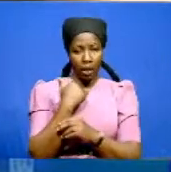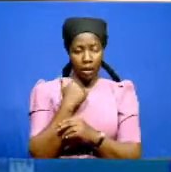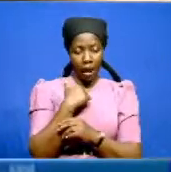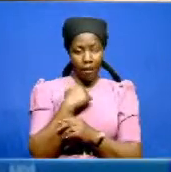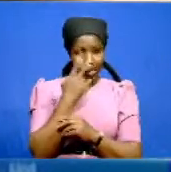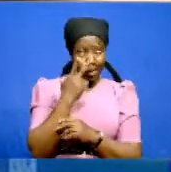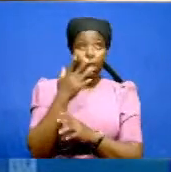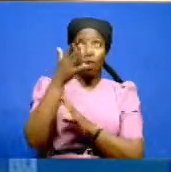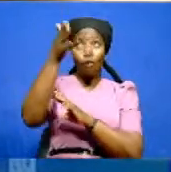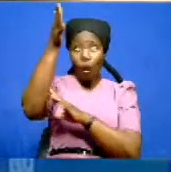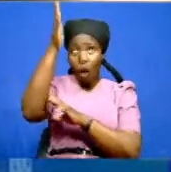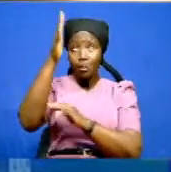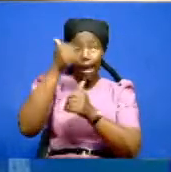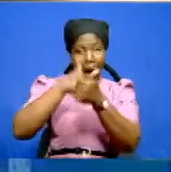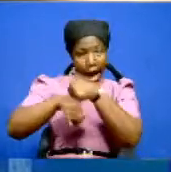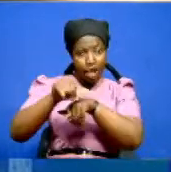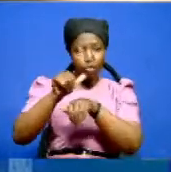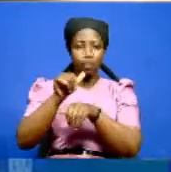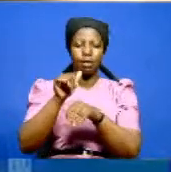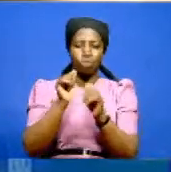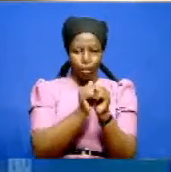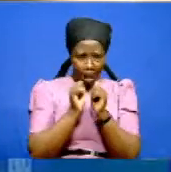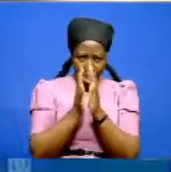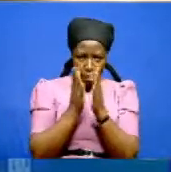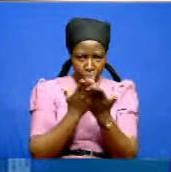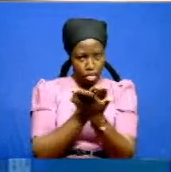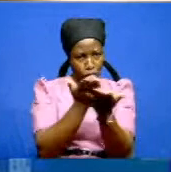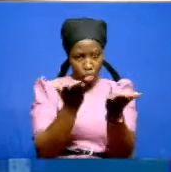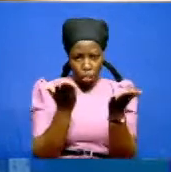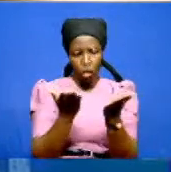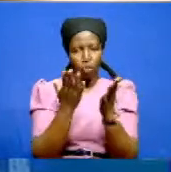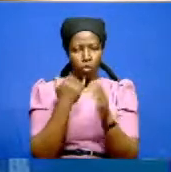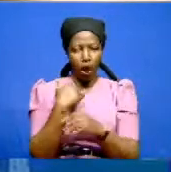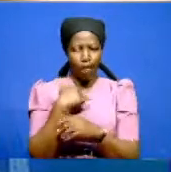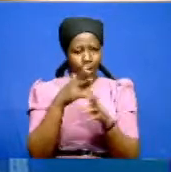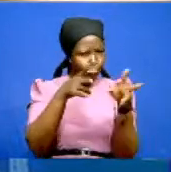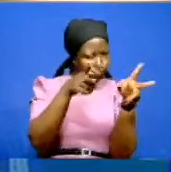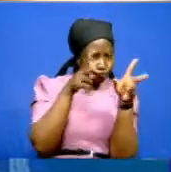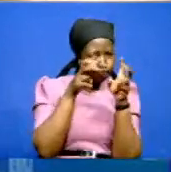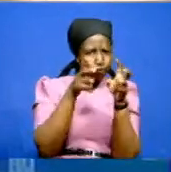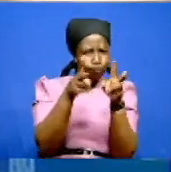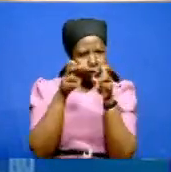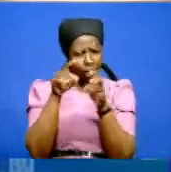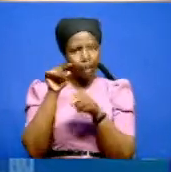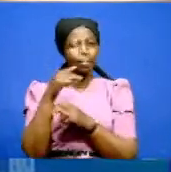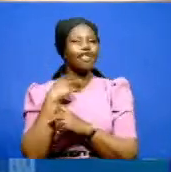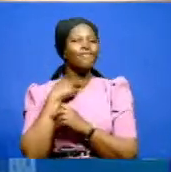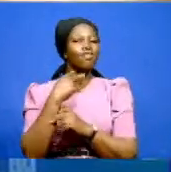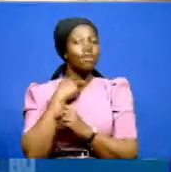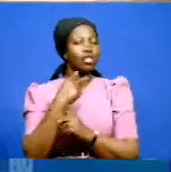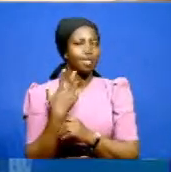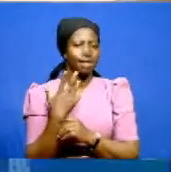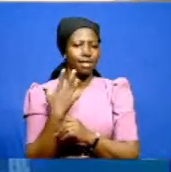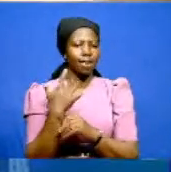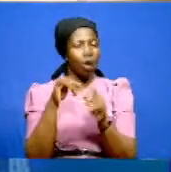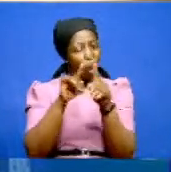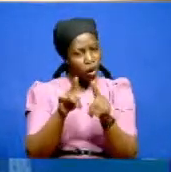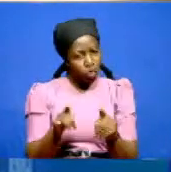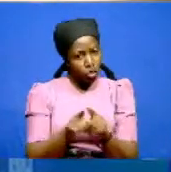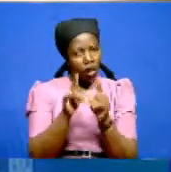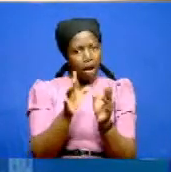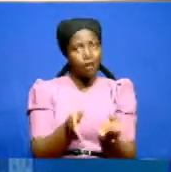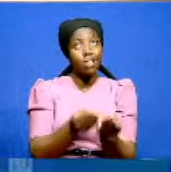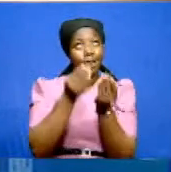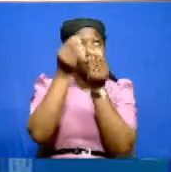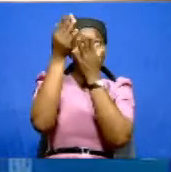Lord has been with you. And you listened to this kind of a voice, and you have given God